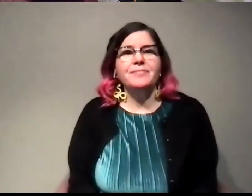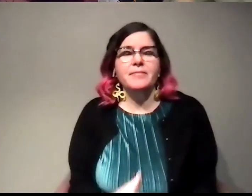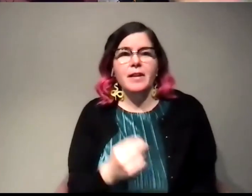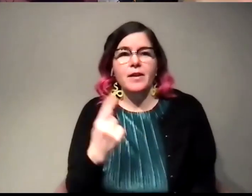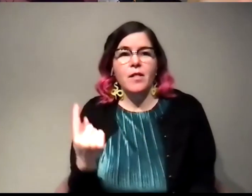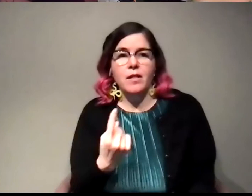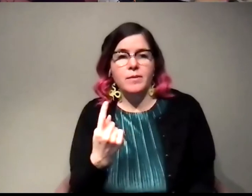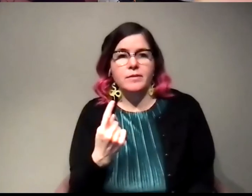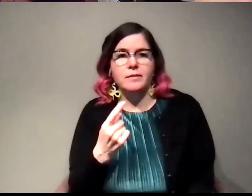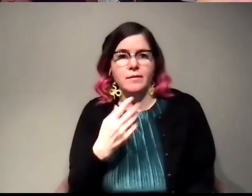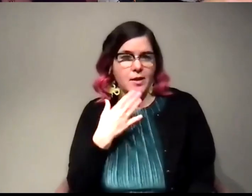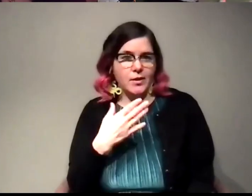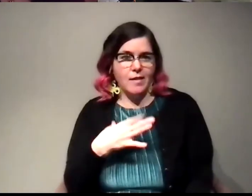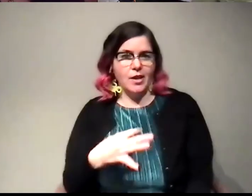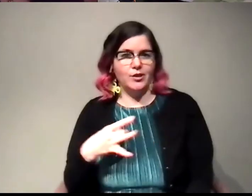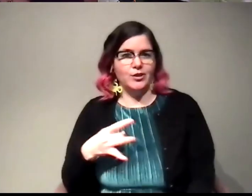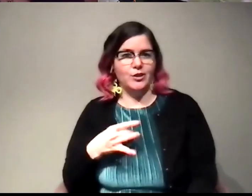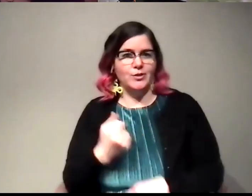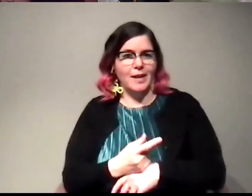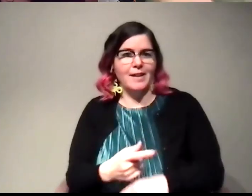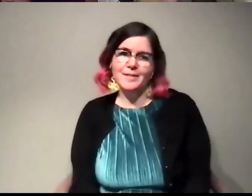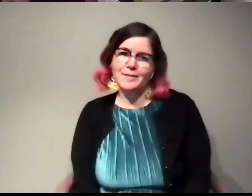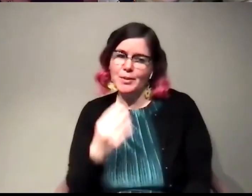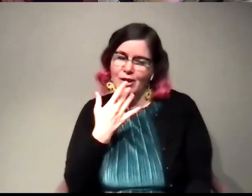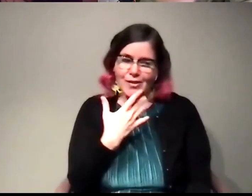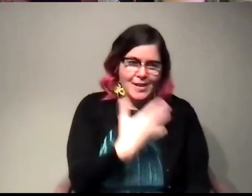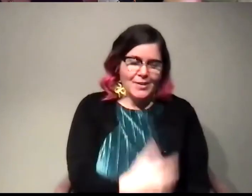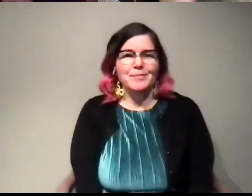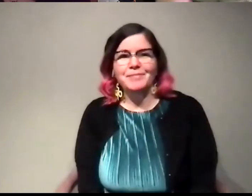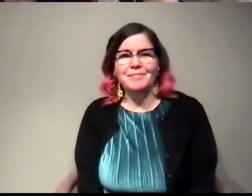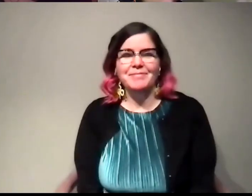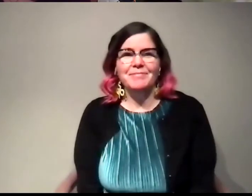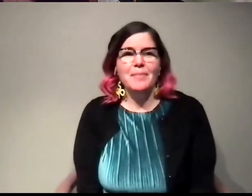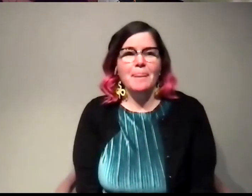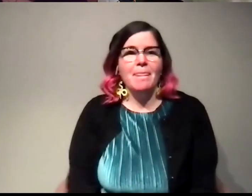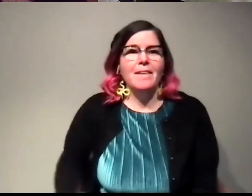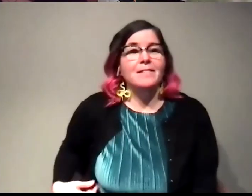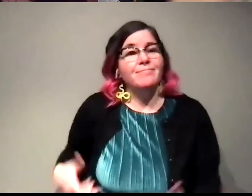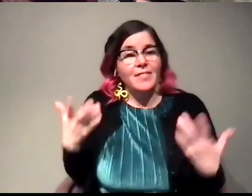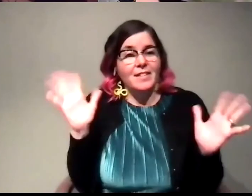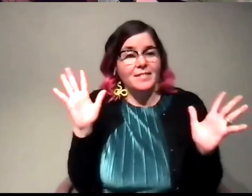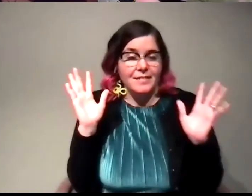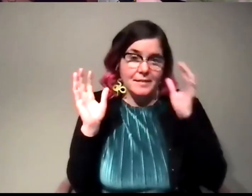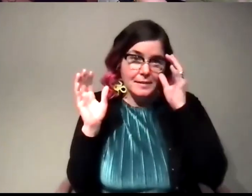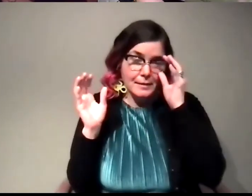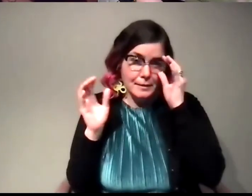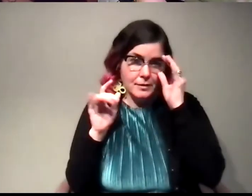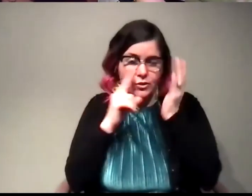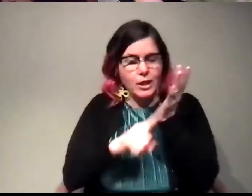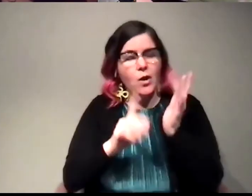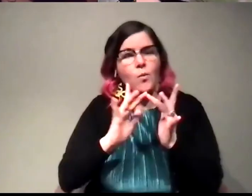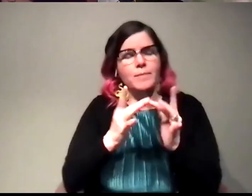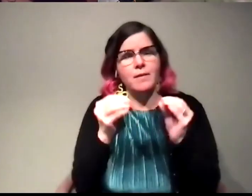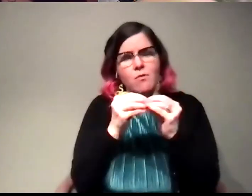also, I like your shirt today. It's a very pretty color. And That's it, everyone. So if you check out our website for